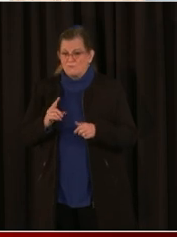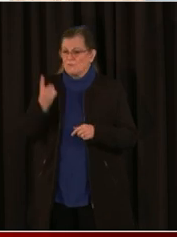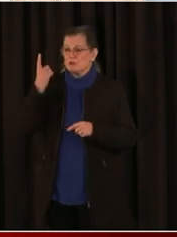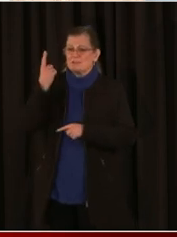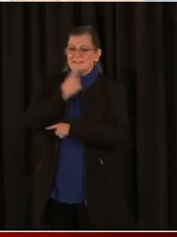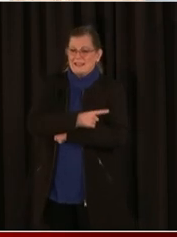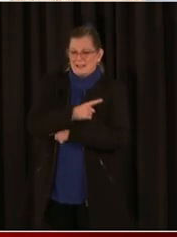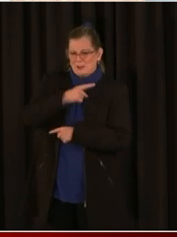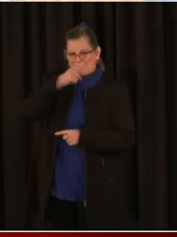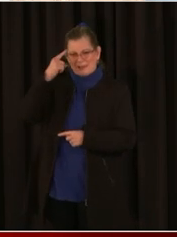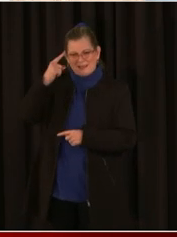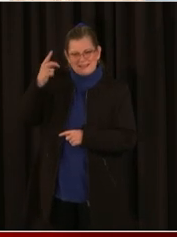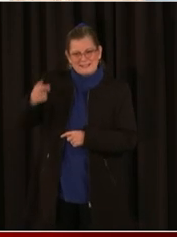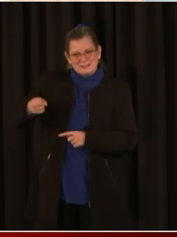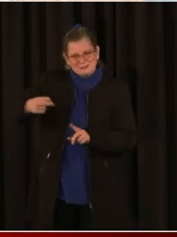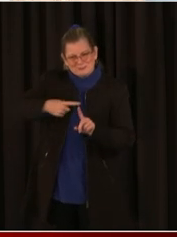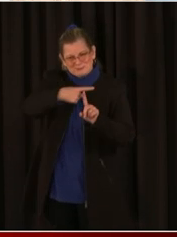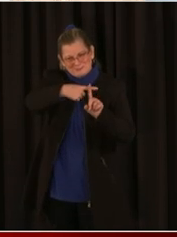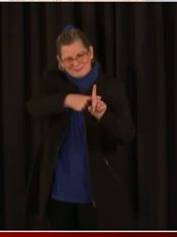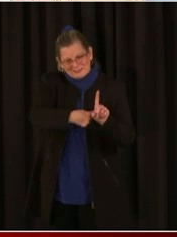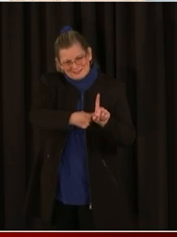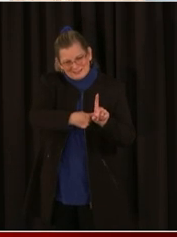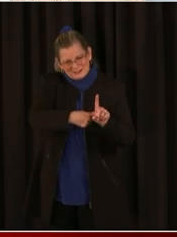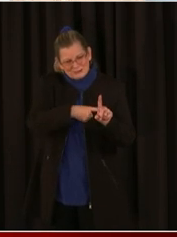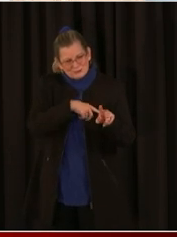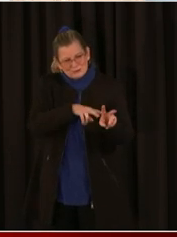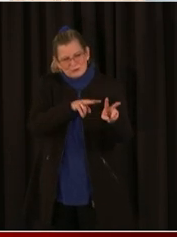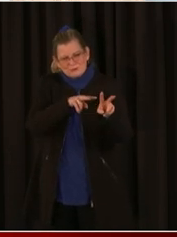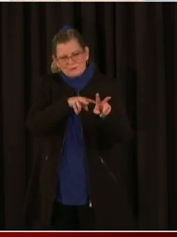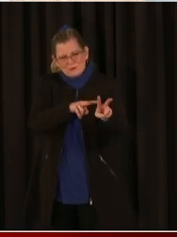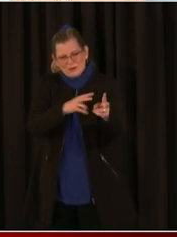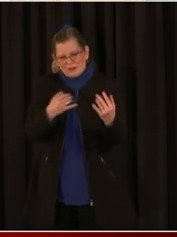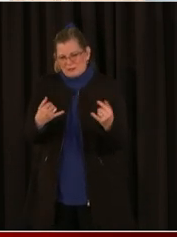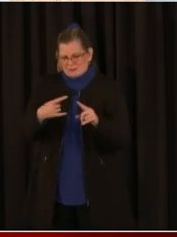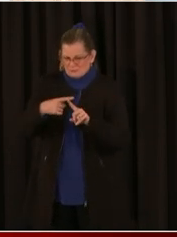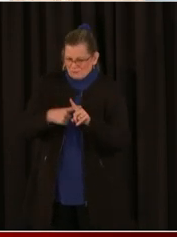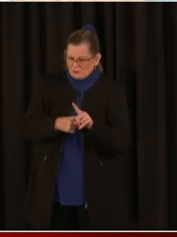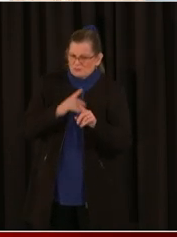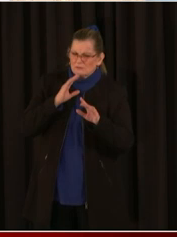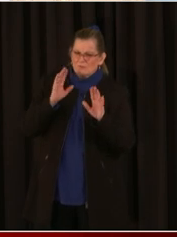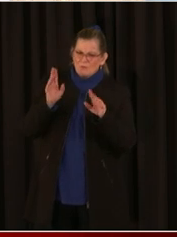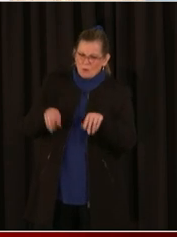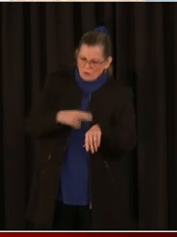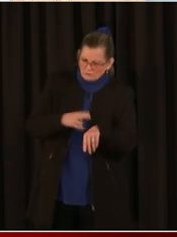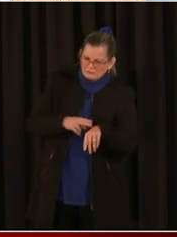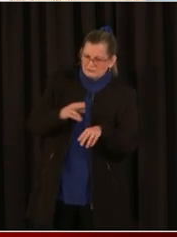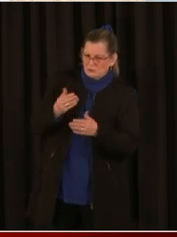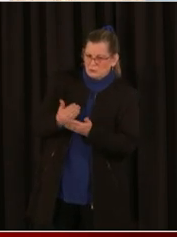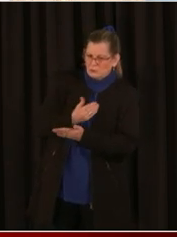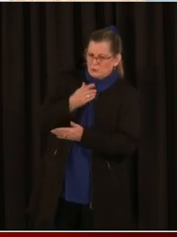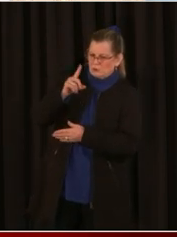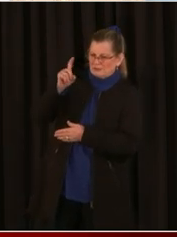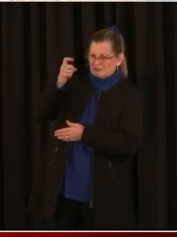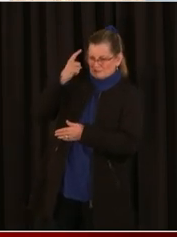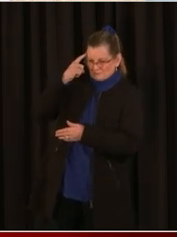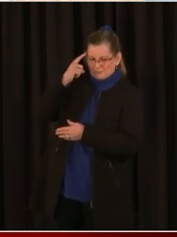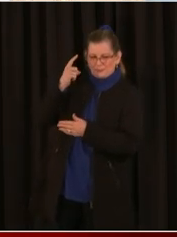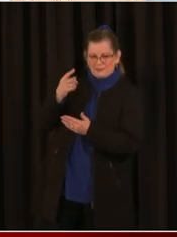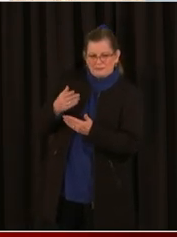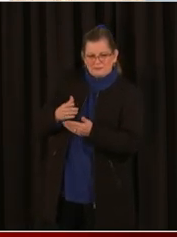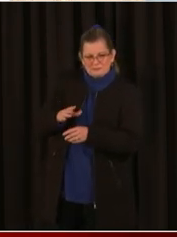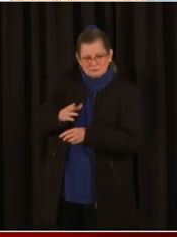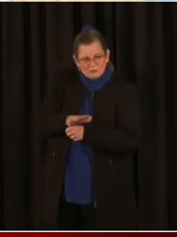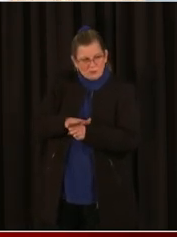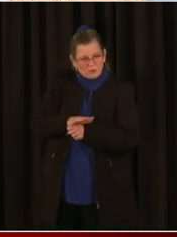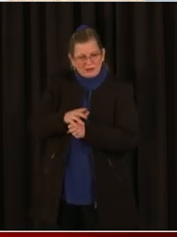of Black History Month, and we look forward this month throughout district government to spotlighting our